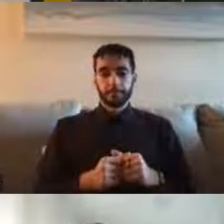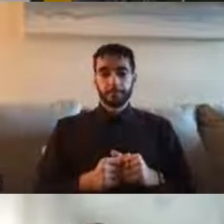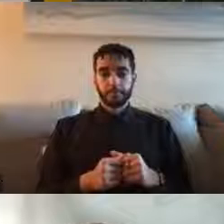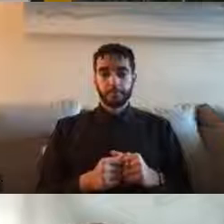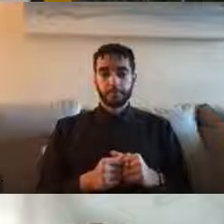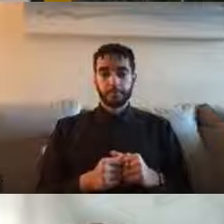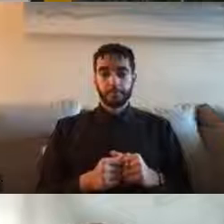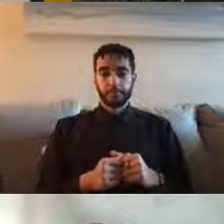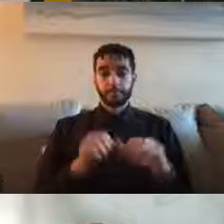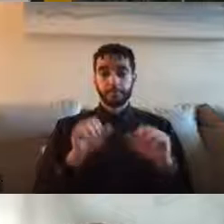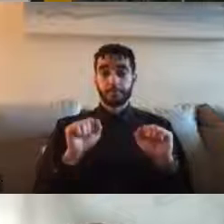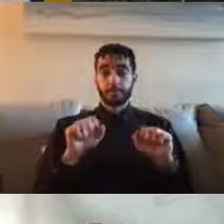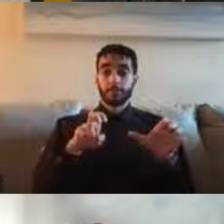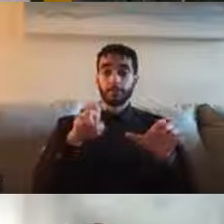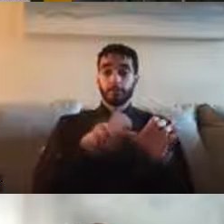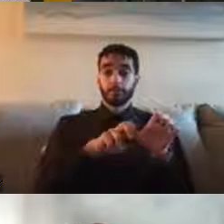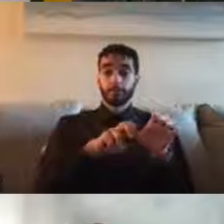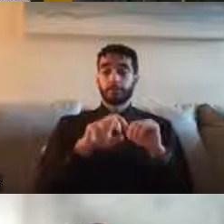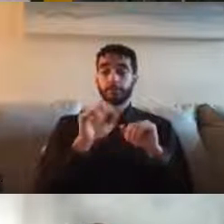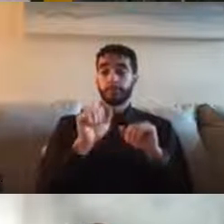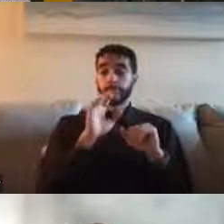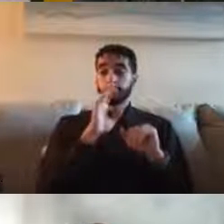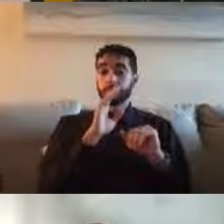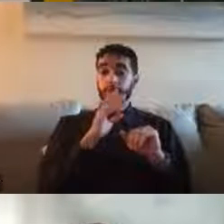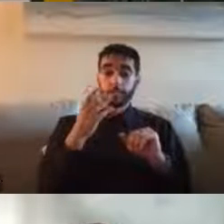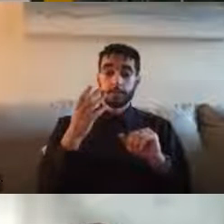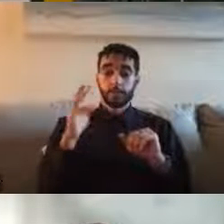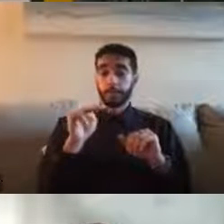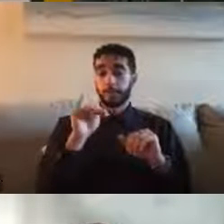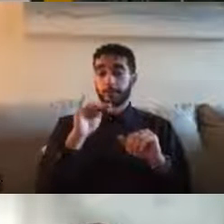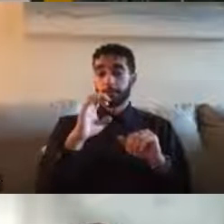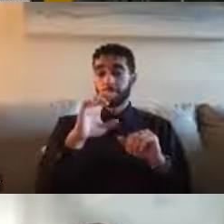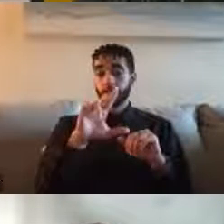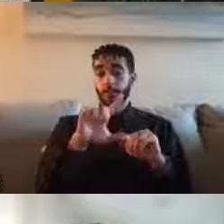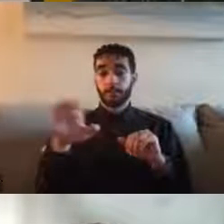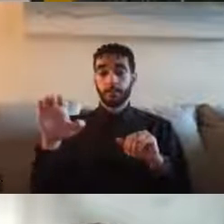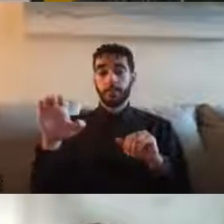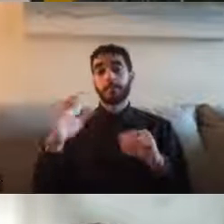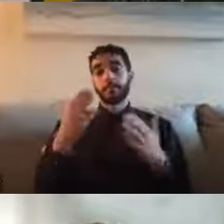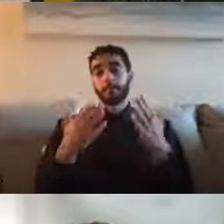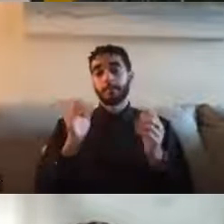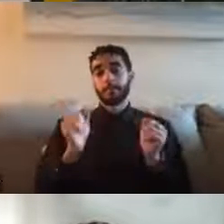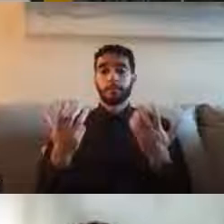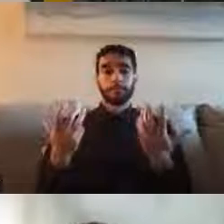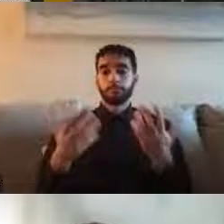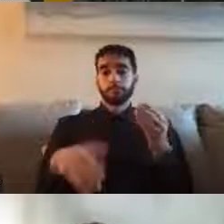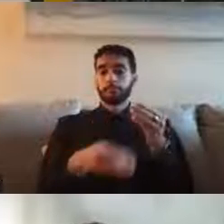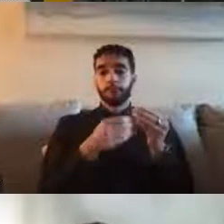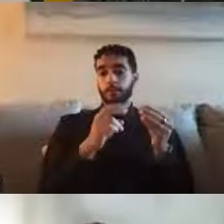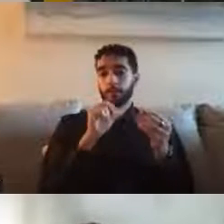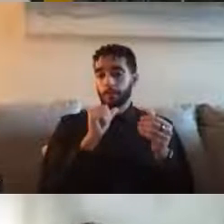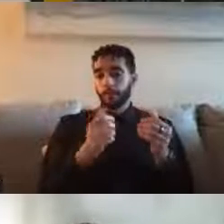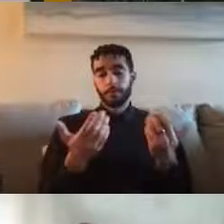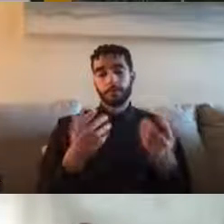So I could just jump in here, and Michelle, you can maybe corroborate this or not. But this committee